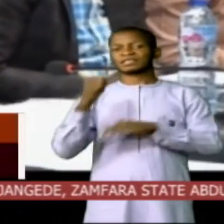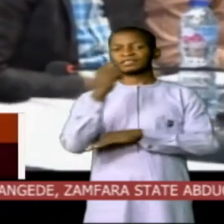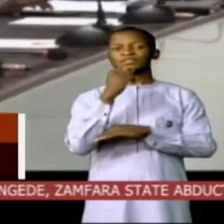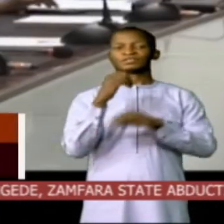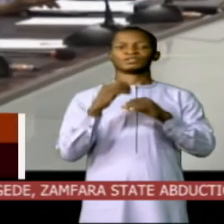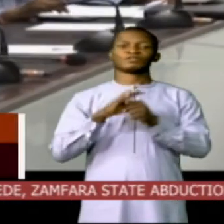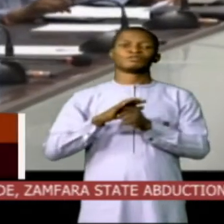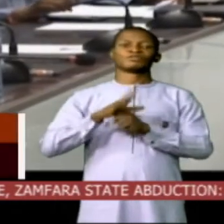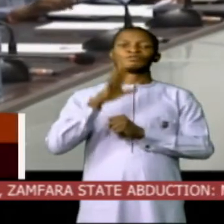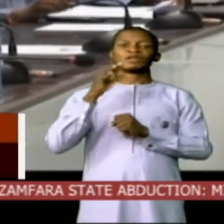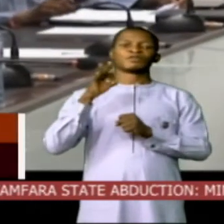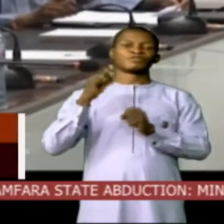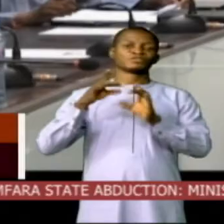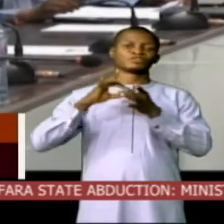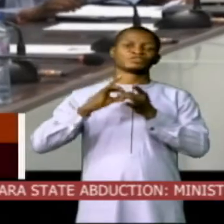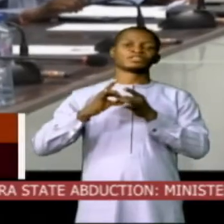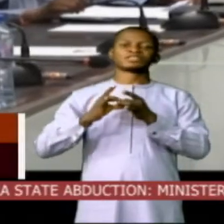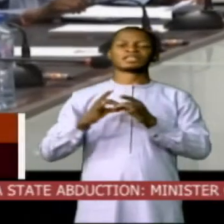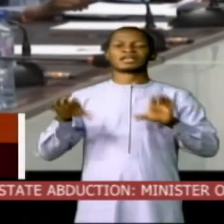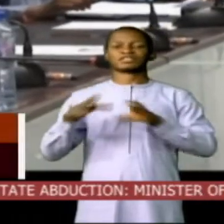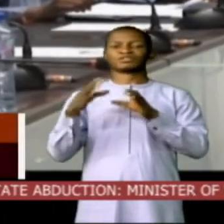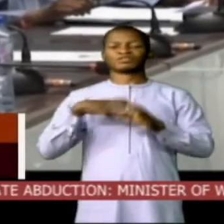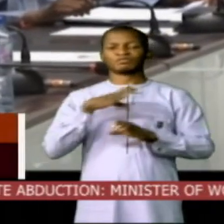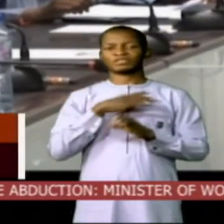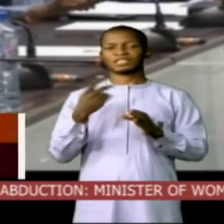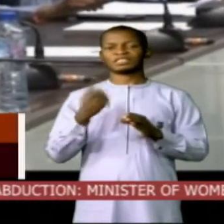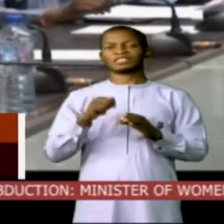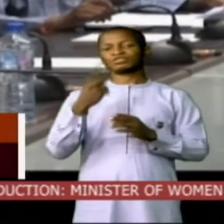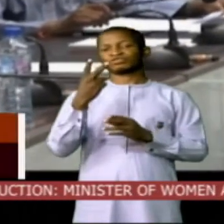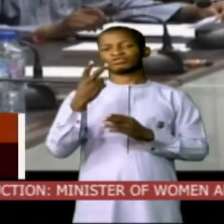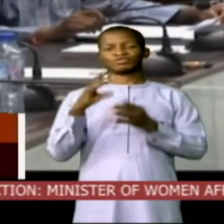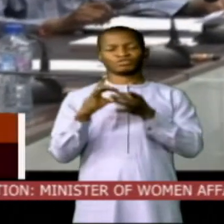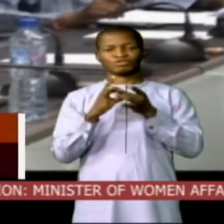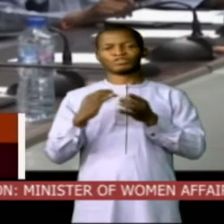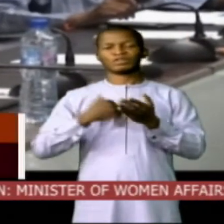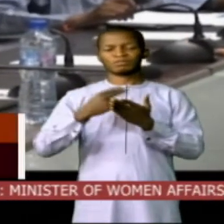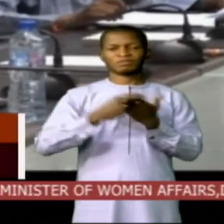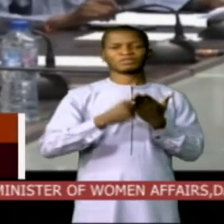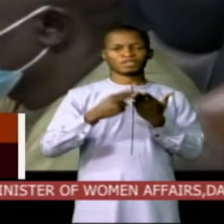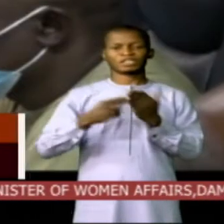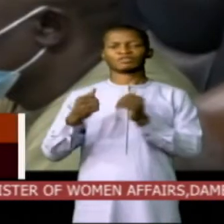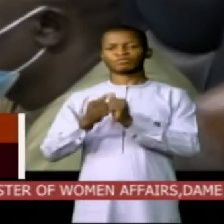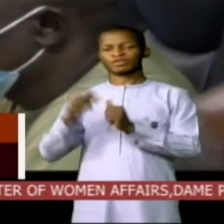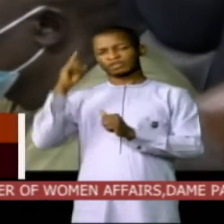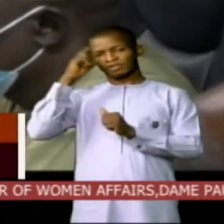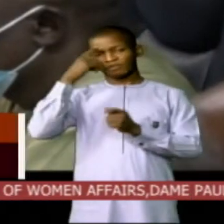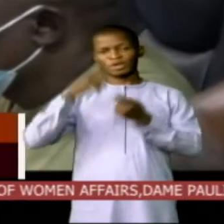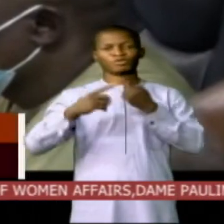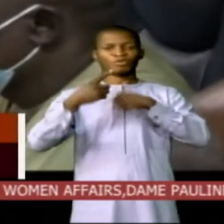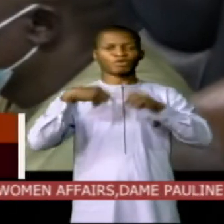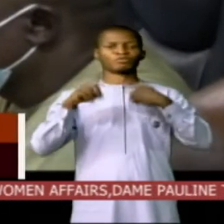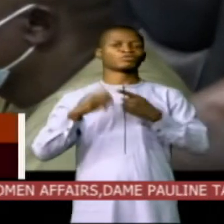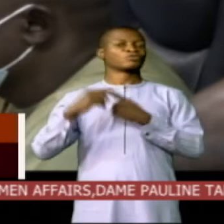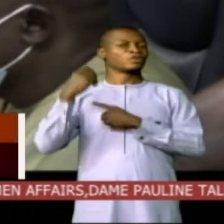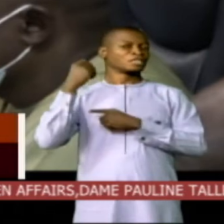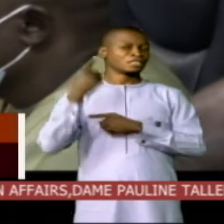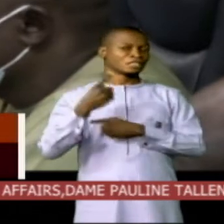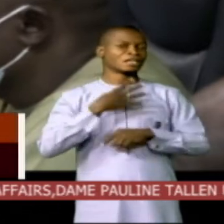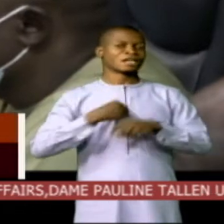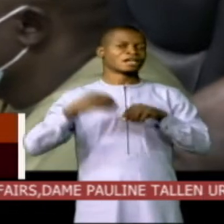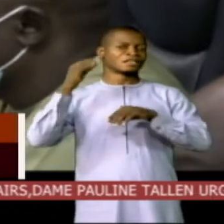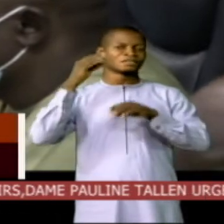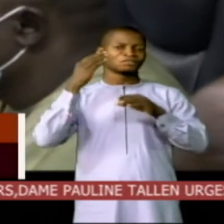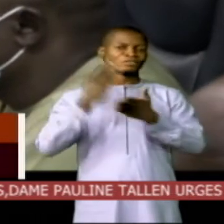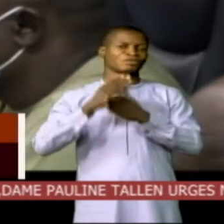of Joint Action Committee, the two unions have been negotiating with government to come to an understanding and call off